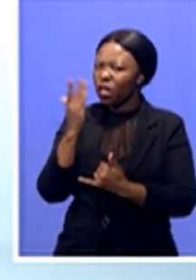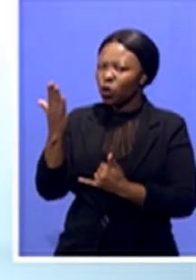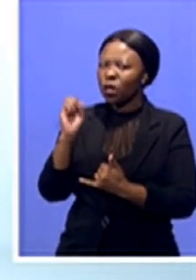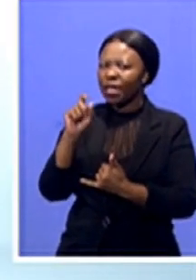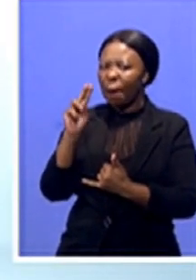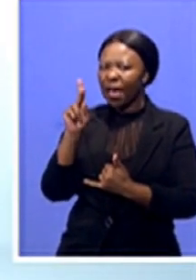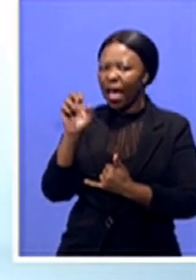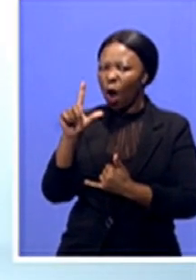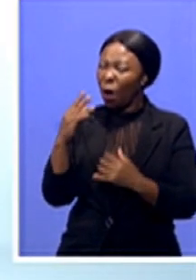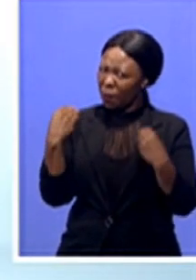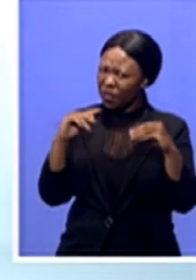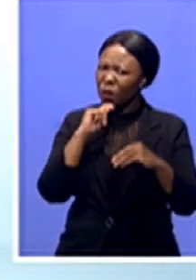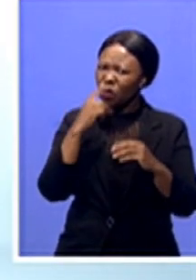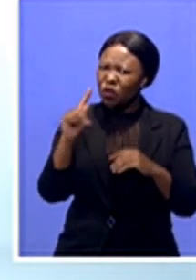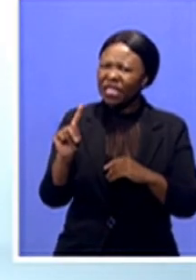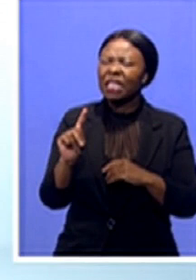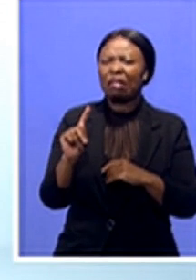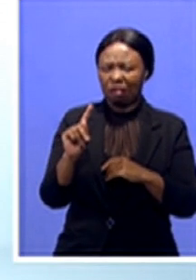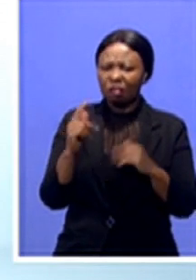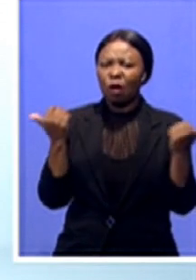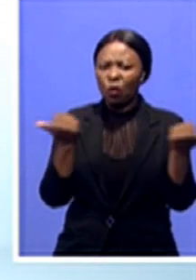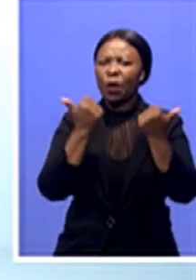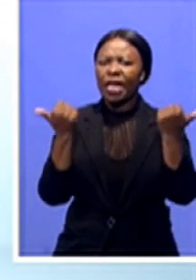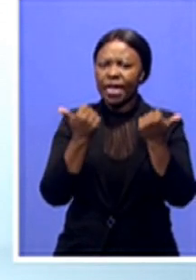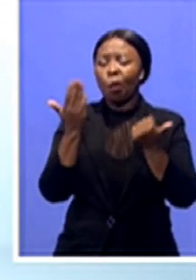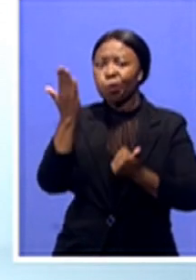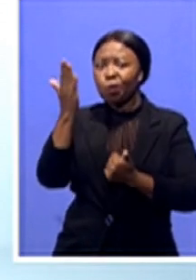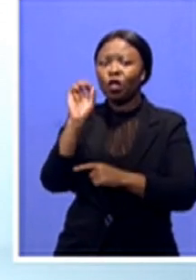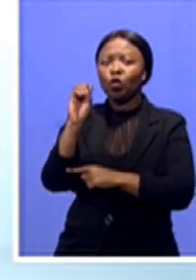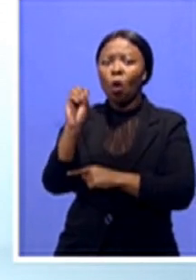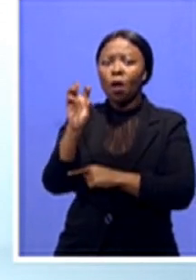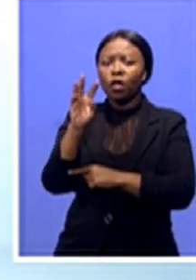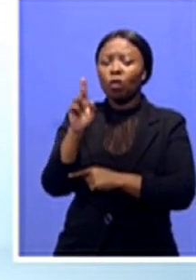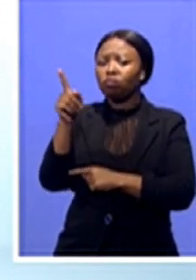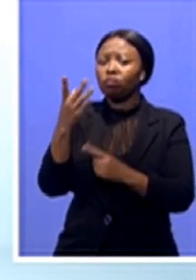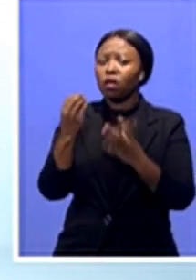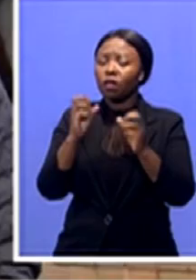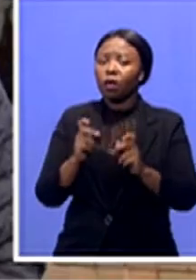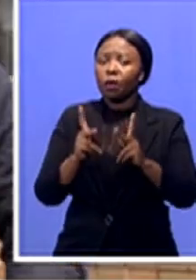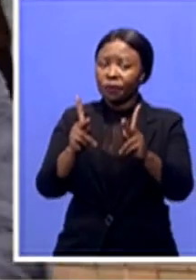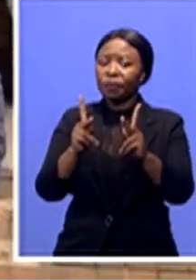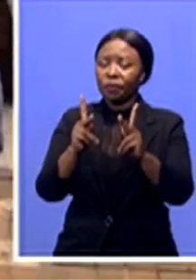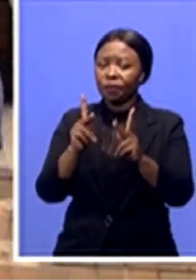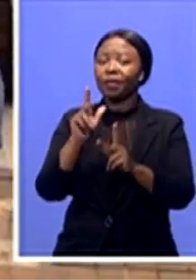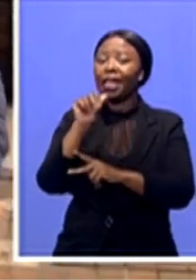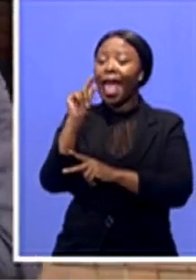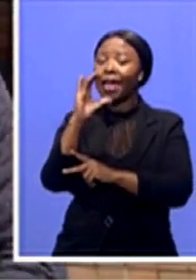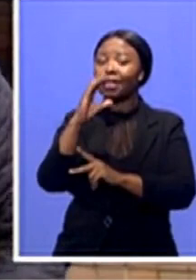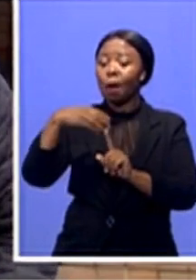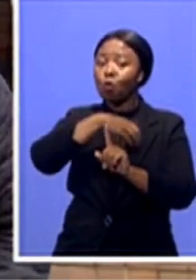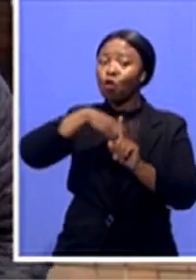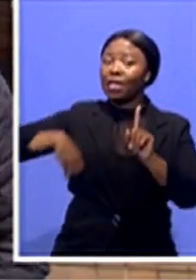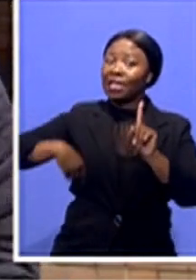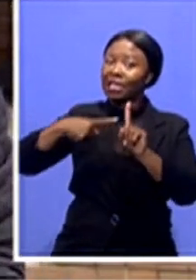already. In Soweto, you had a chance to engage with the ANC President a short while ago. Big takeaways for you?